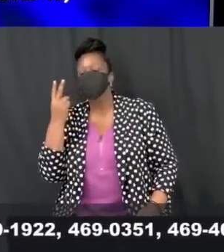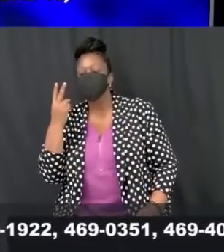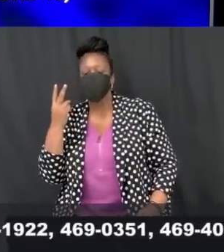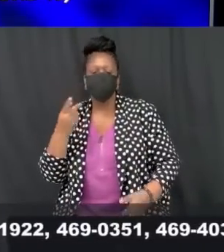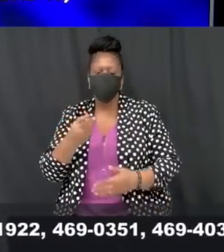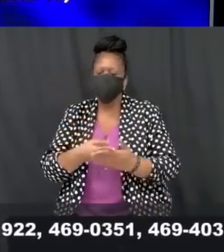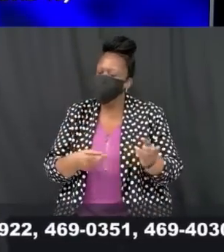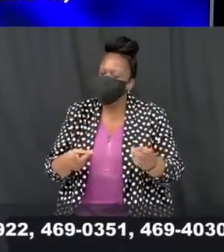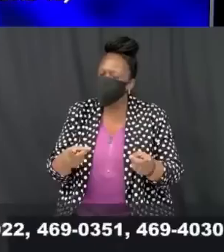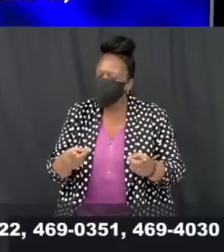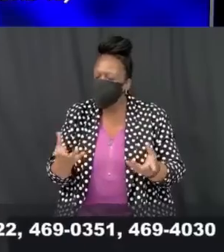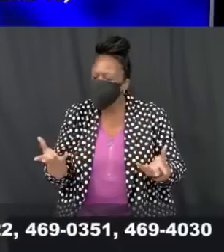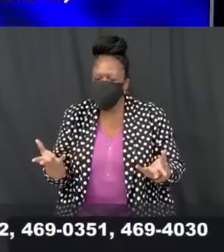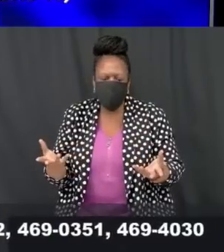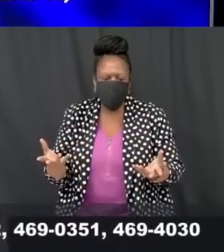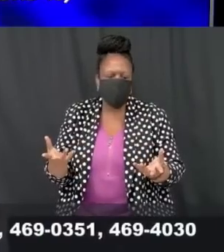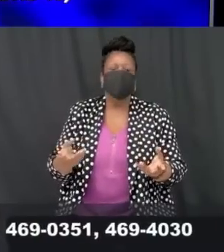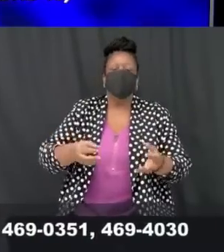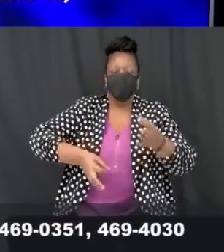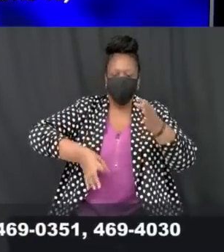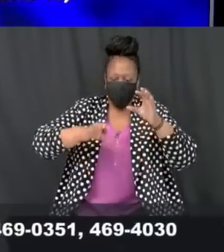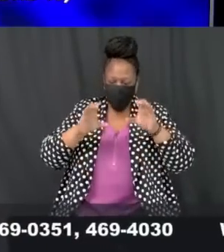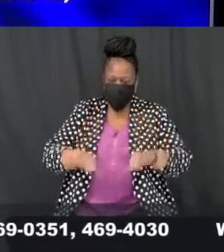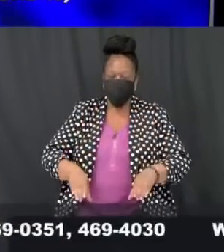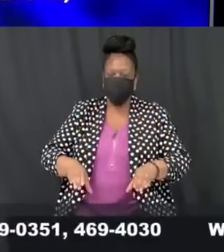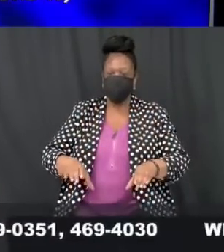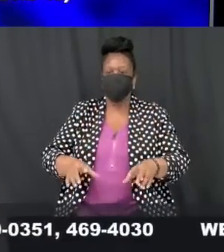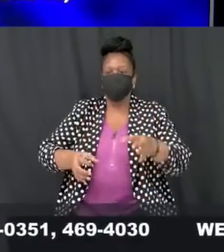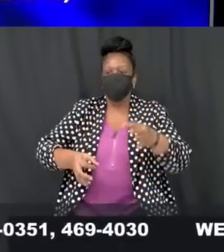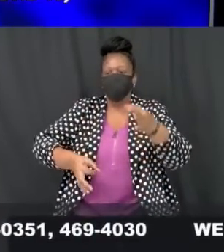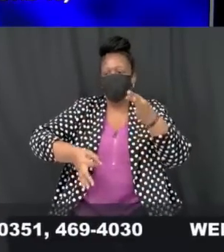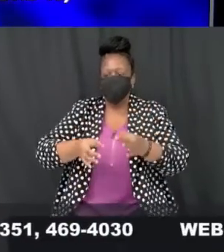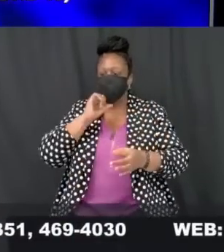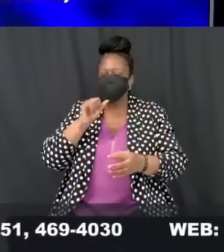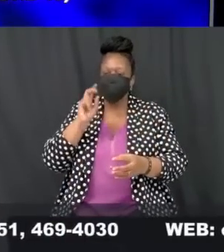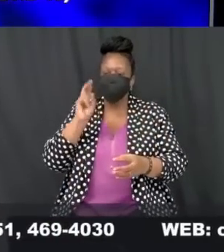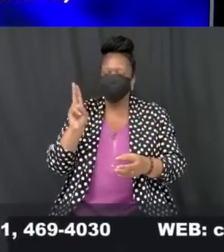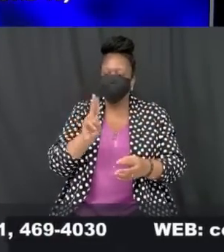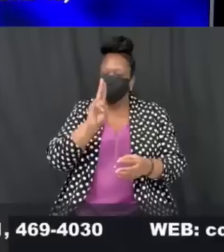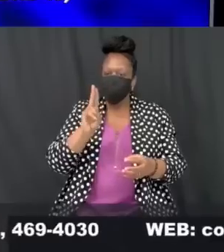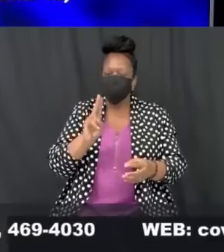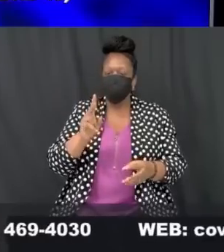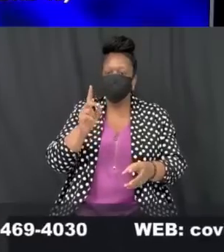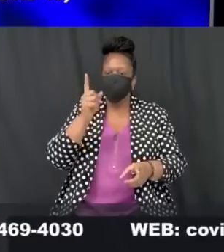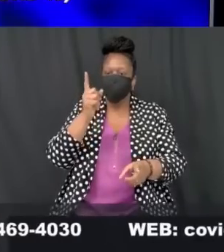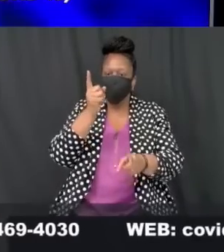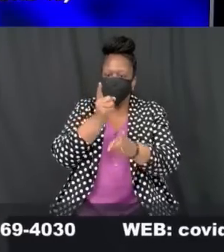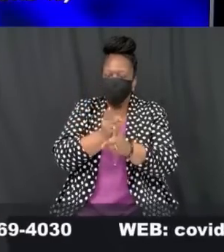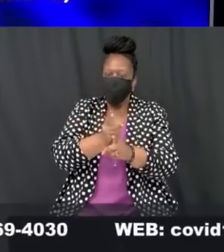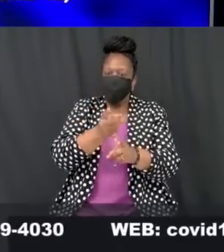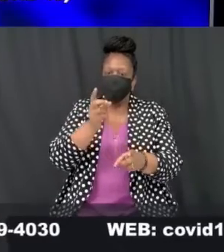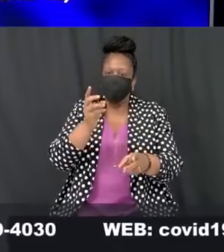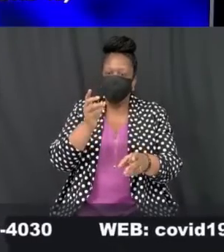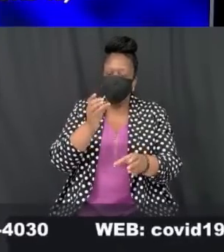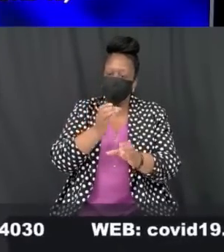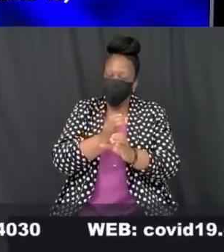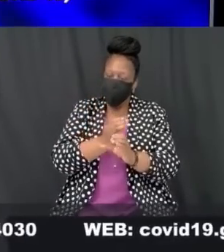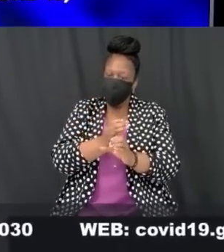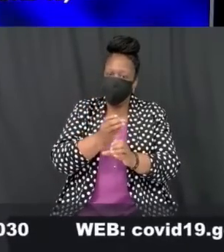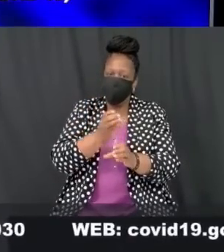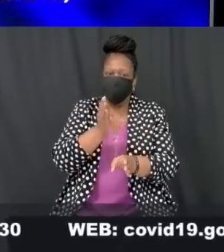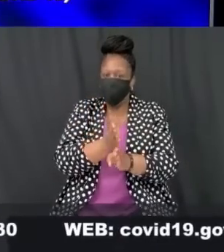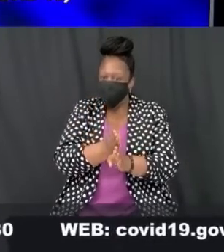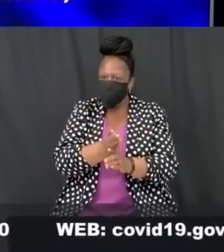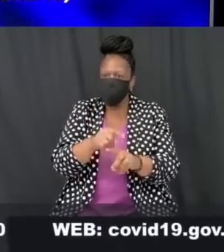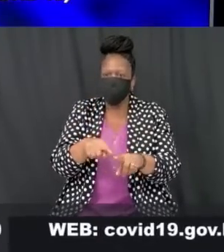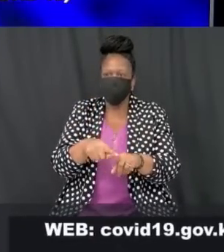utilized, and may arrest anyone found in violation of regulation. That is important for